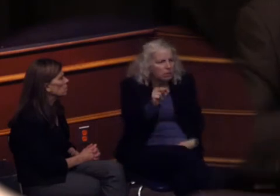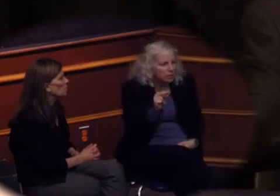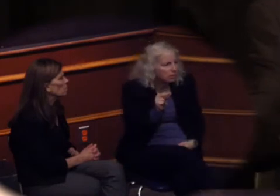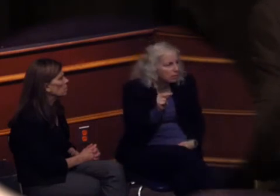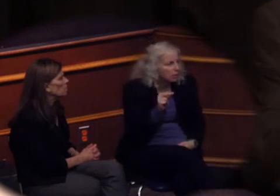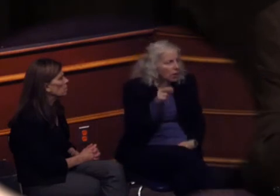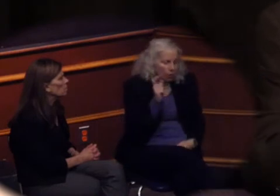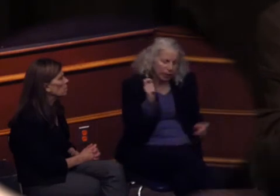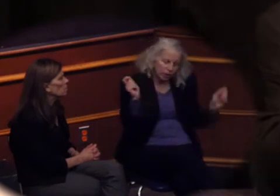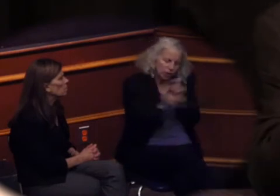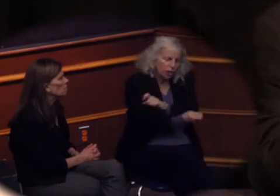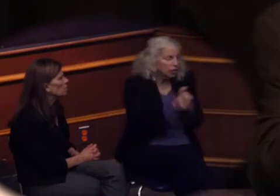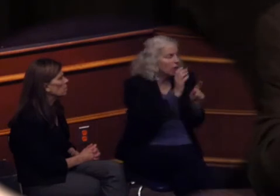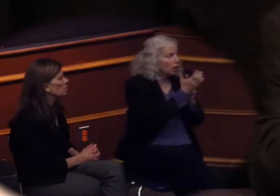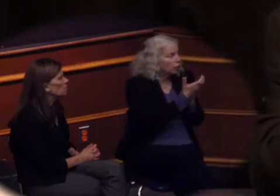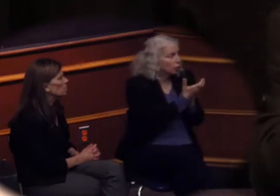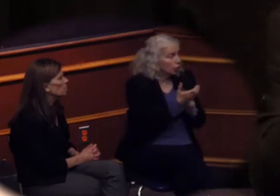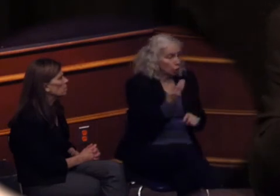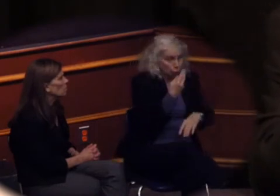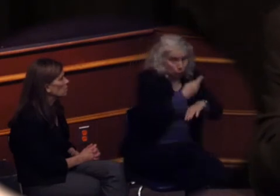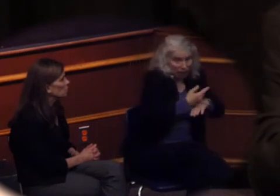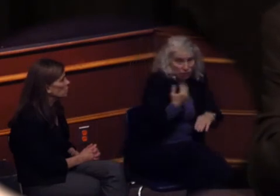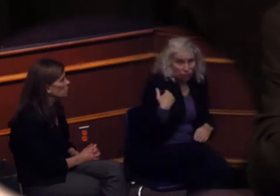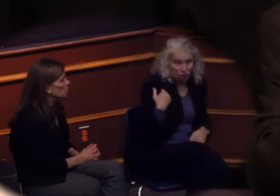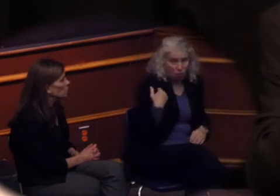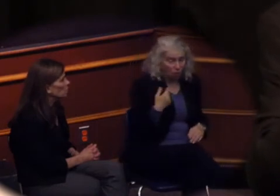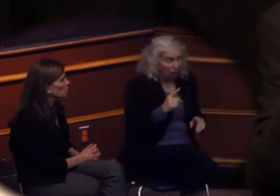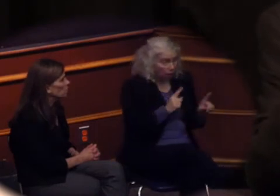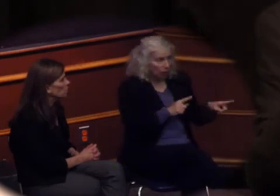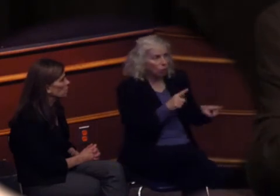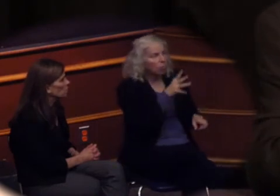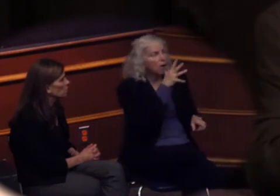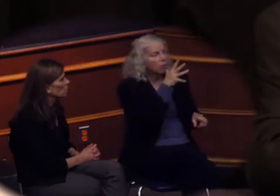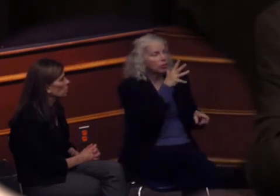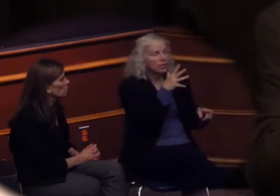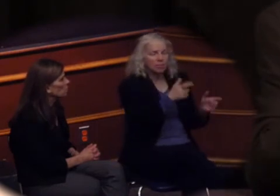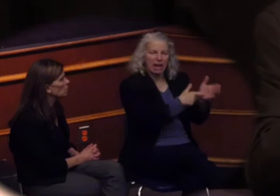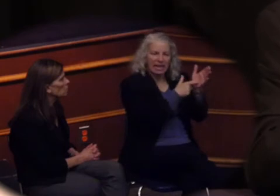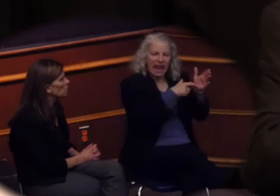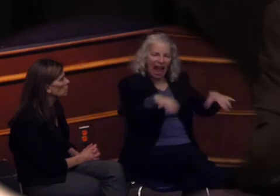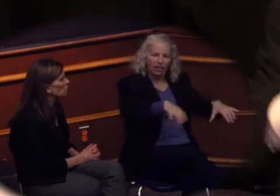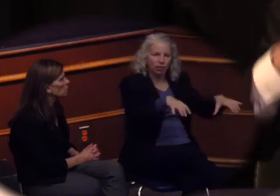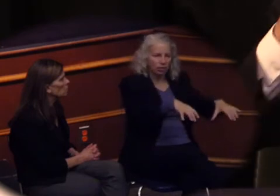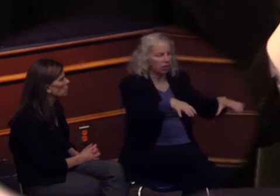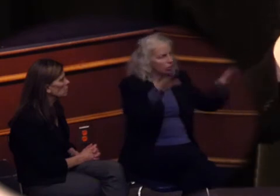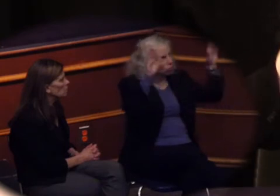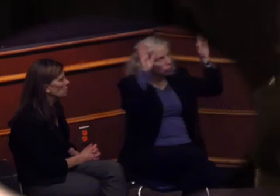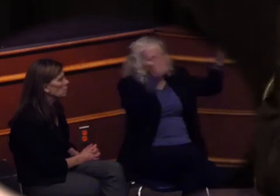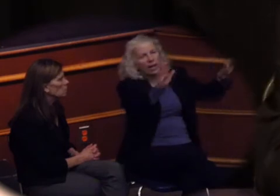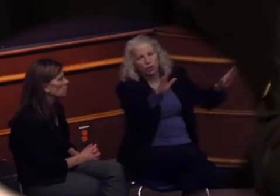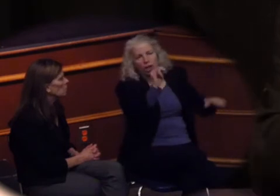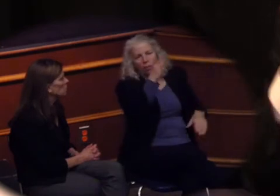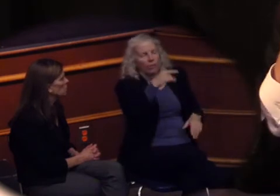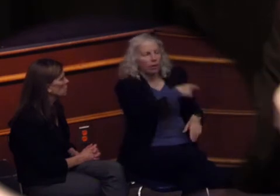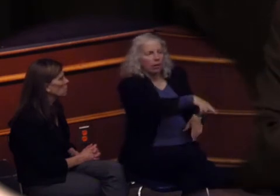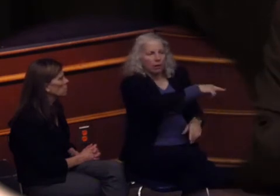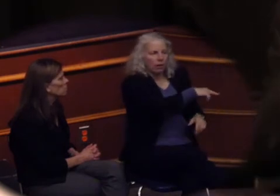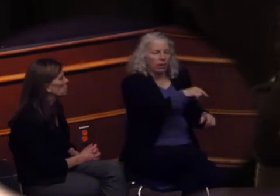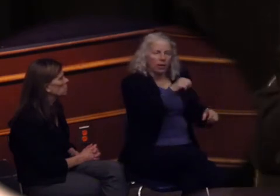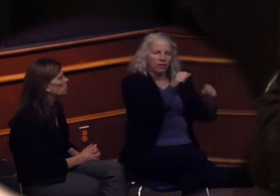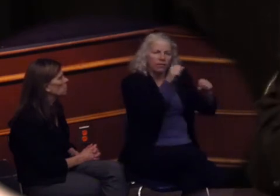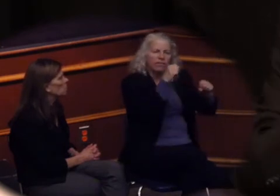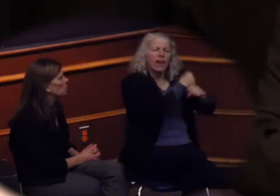to change our culture. Just two days ago, I was with Mothers Demand Action that are doing an incredible job. They are fighting the